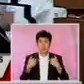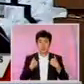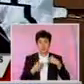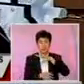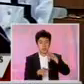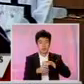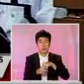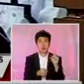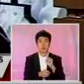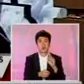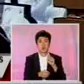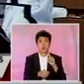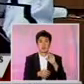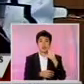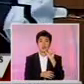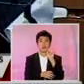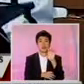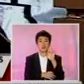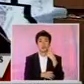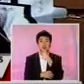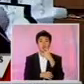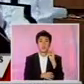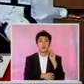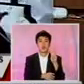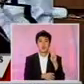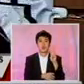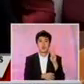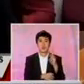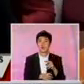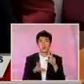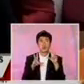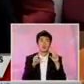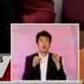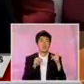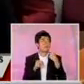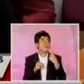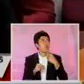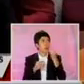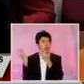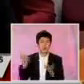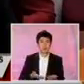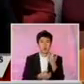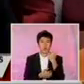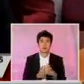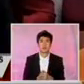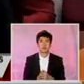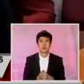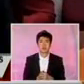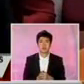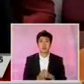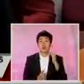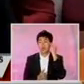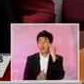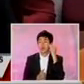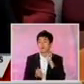involving cases of Mega World with the Supreme Court? No, sir, I wasn't. Why did you bring them? I know what